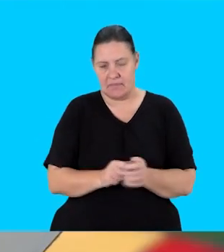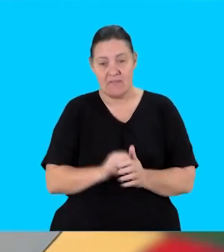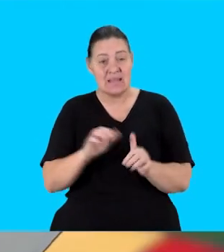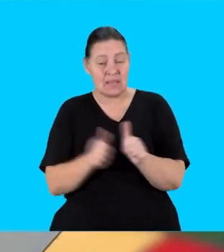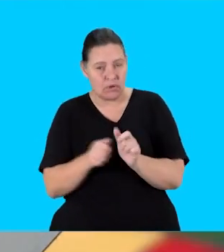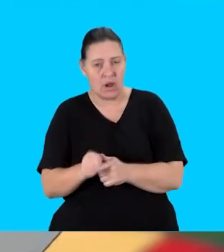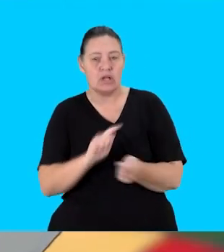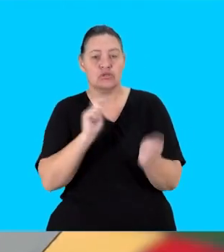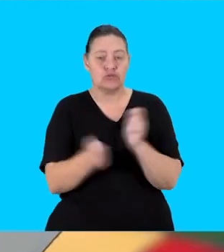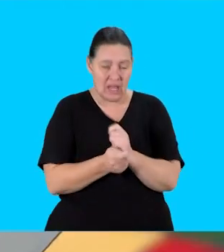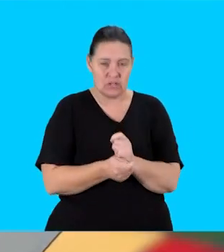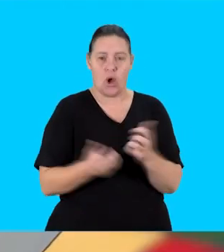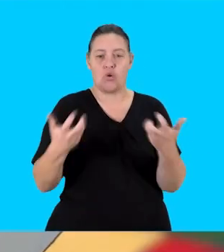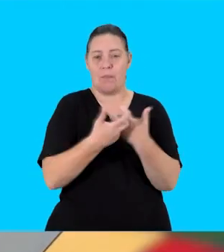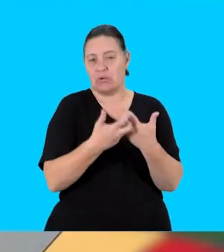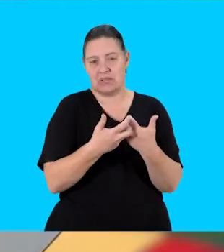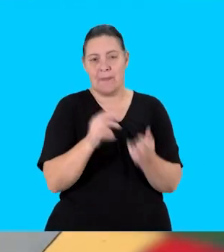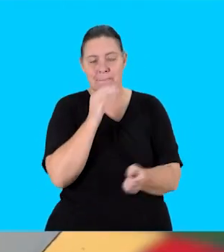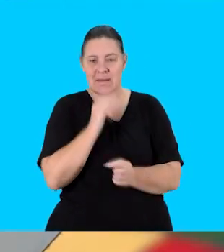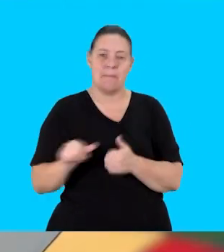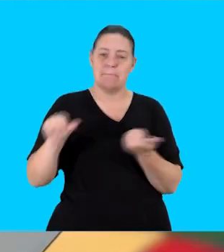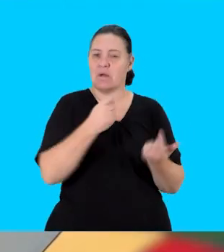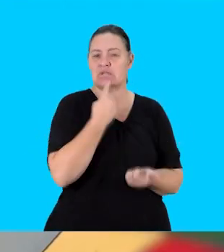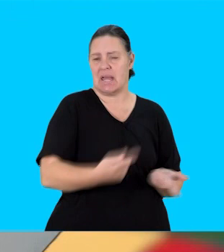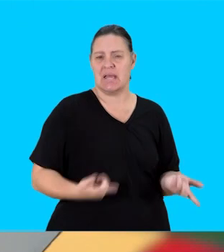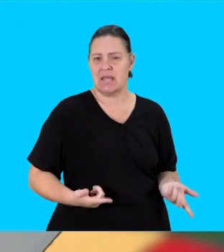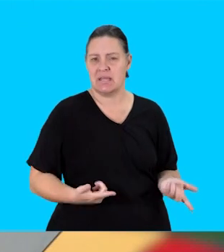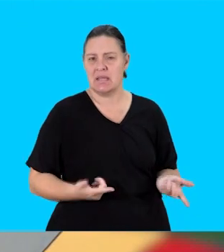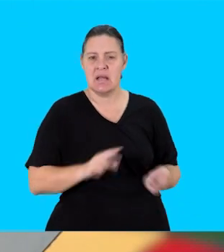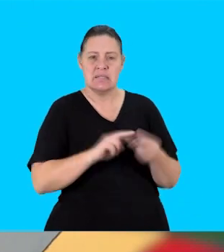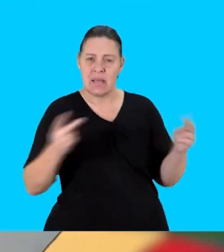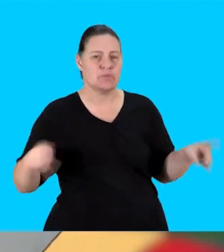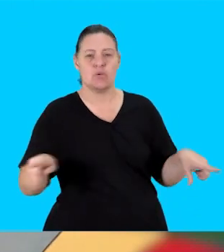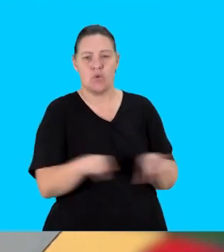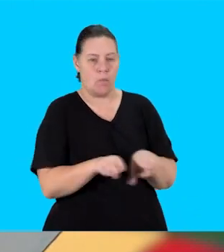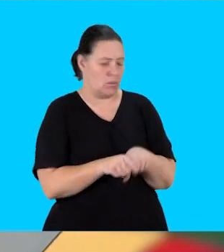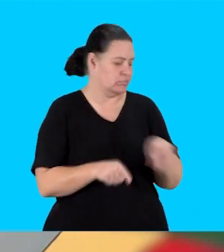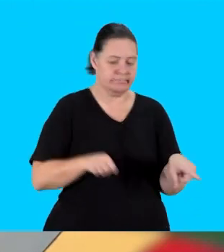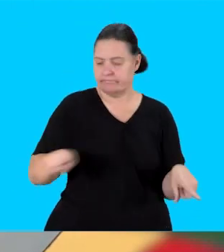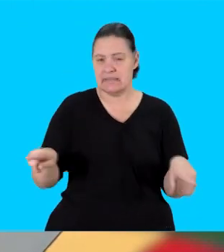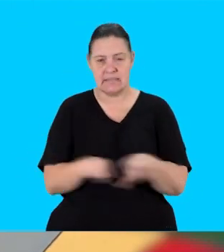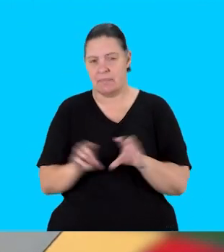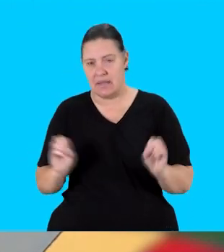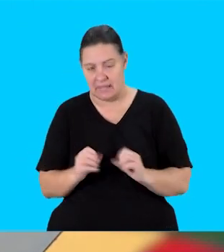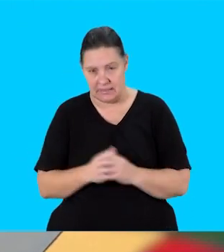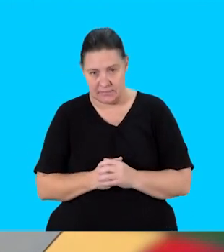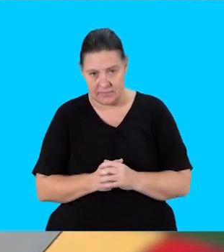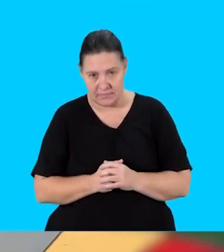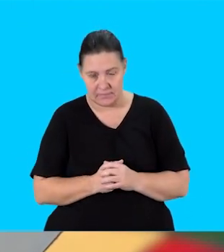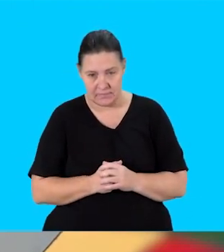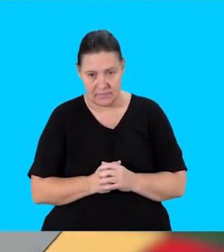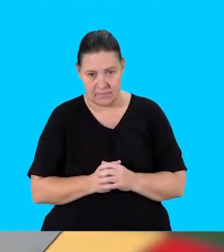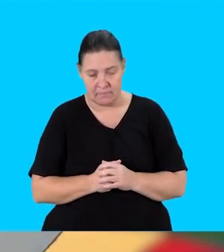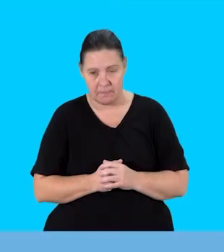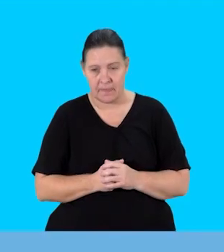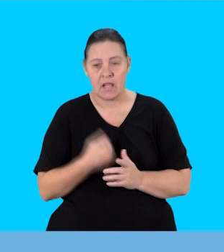the subscript, we are changing the entire compound, which now goes back to say that now the type is no longer going to be maintained.